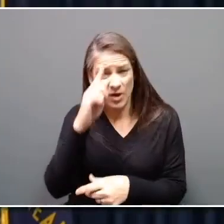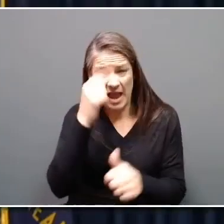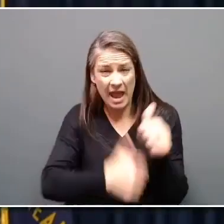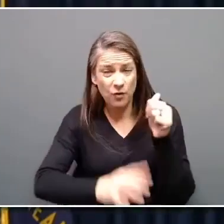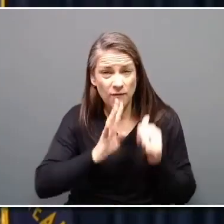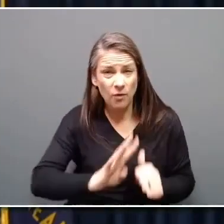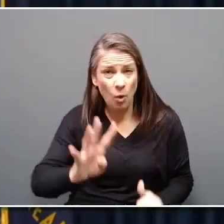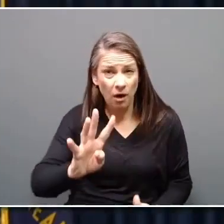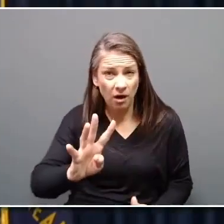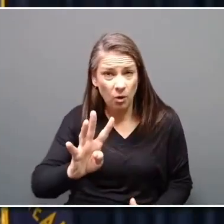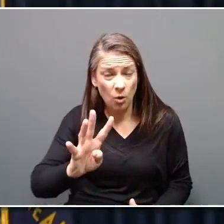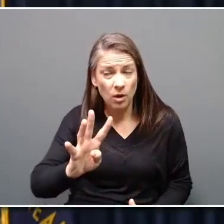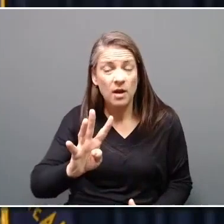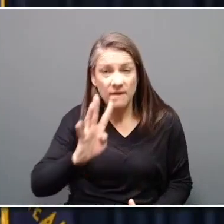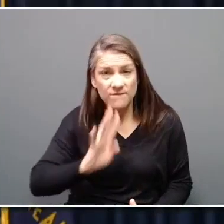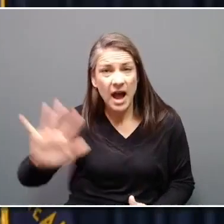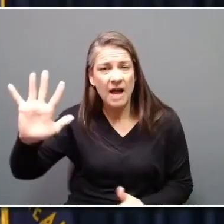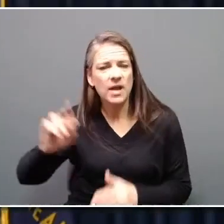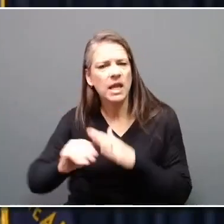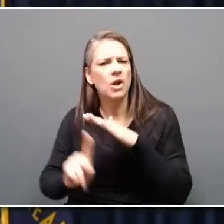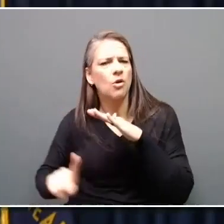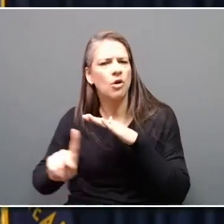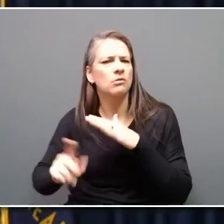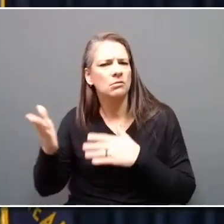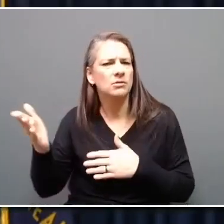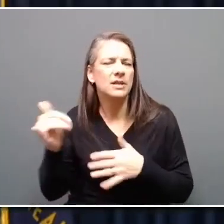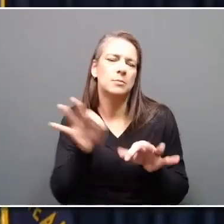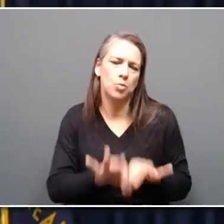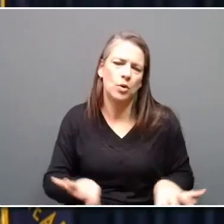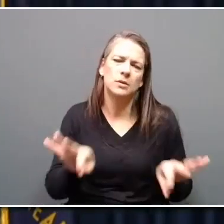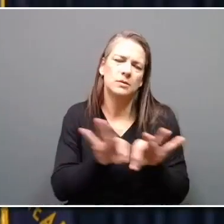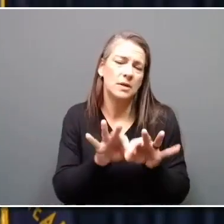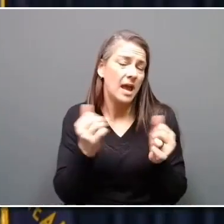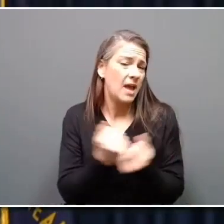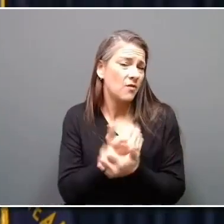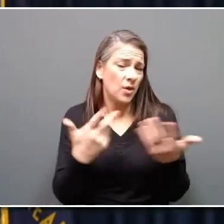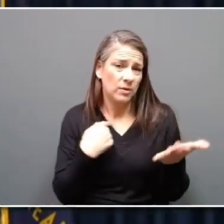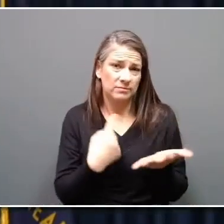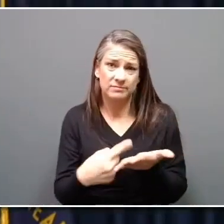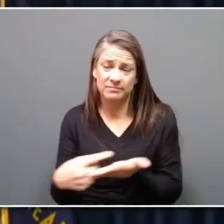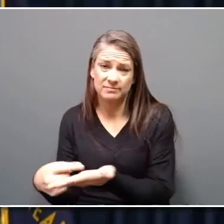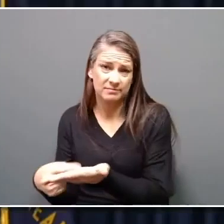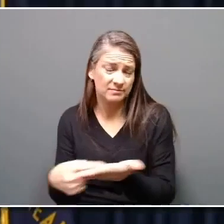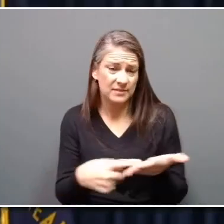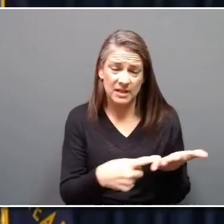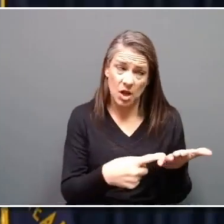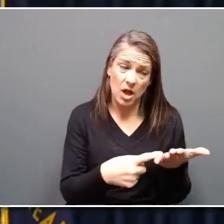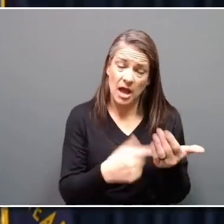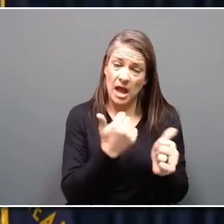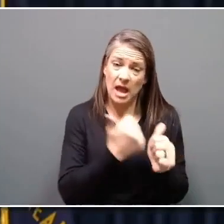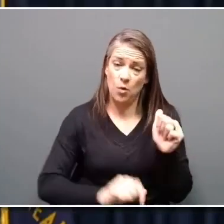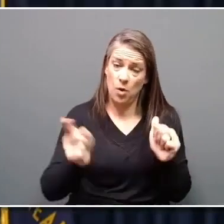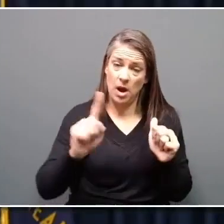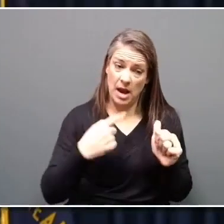into kindergarten. So again, those are important areas, but everything we went over, most everywhere where I said